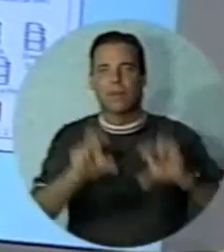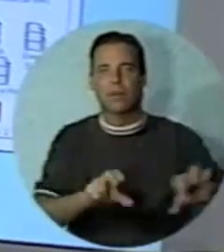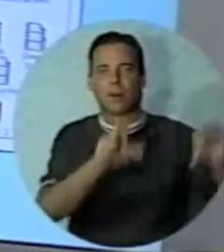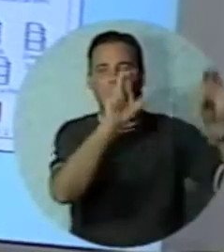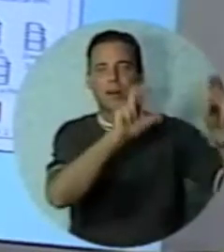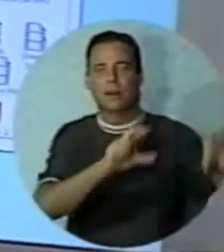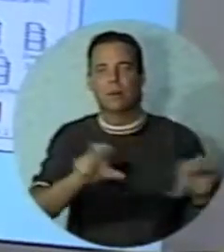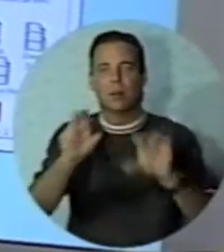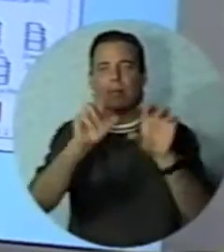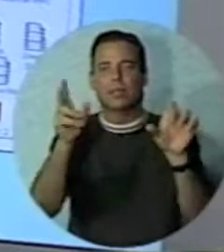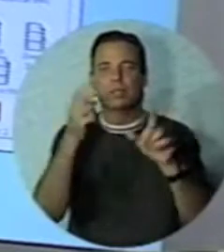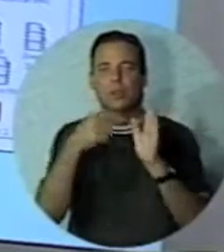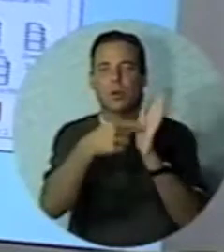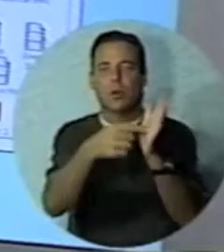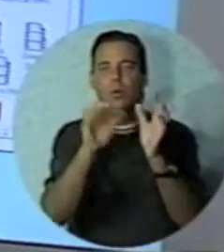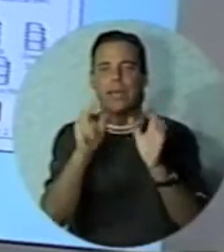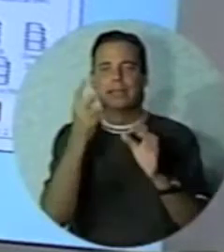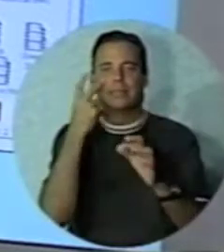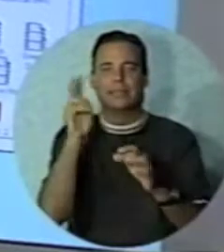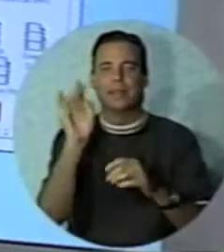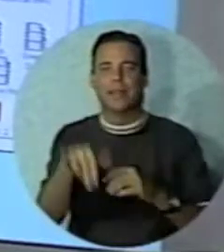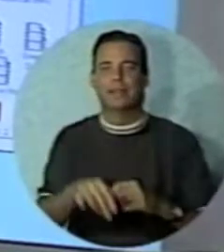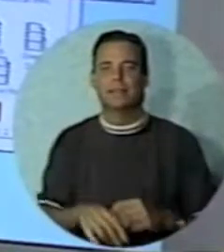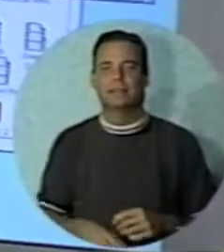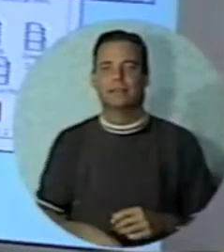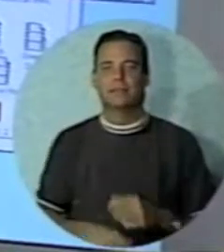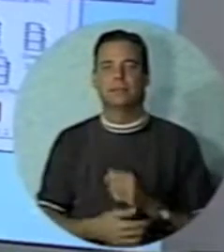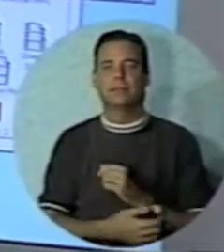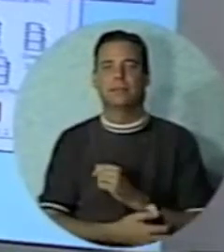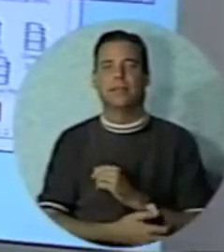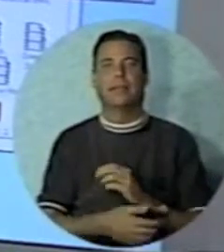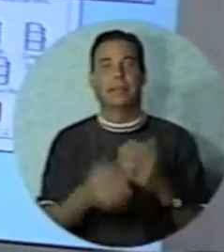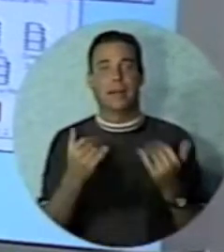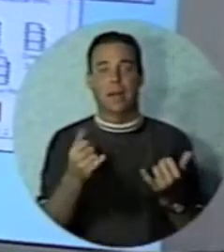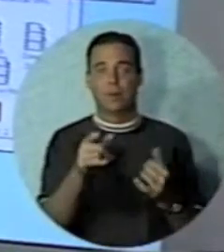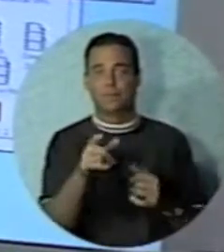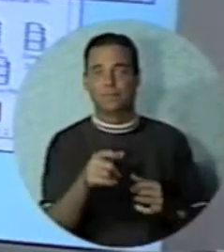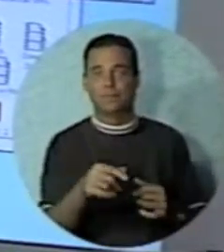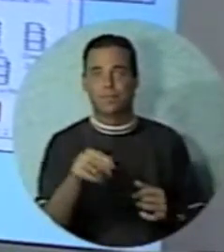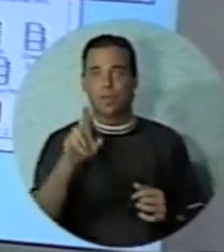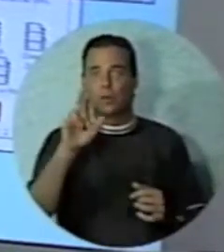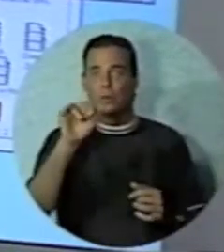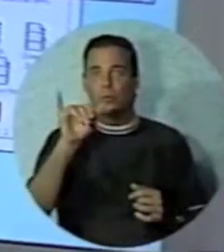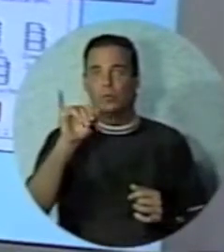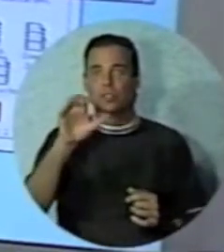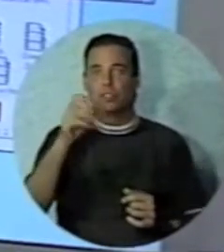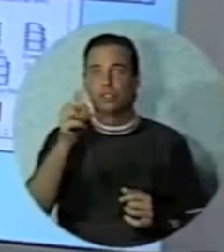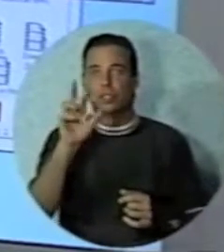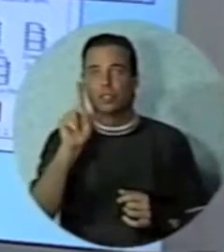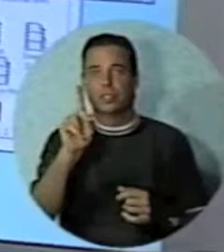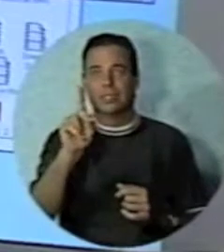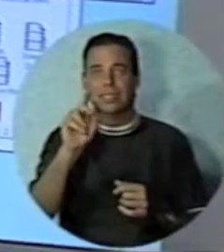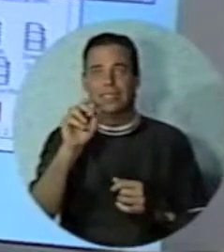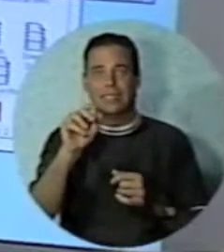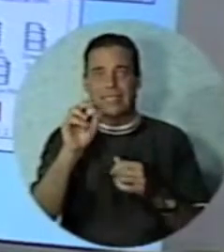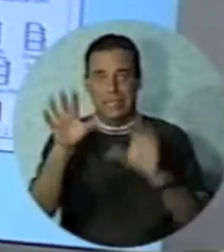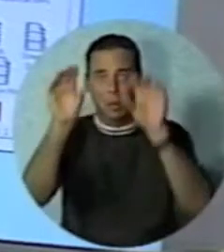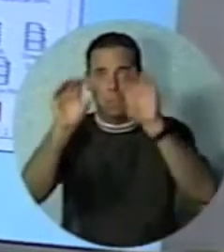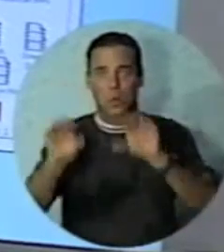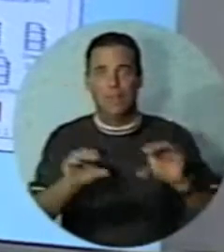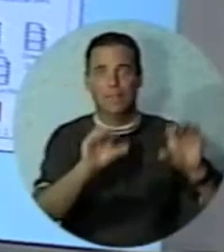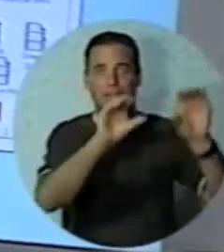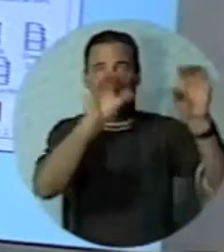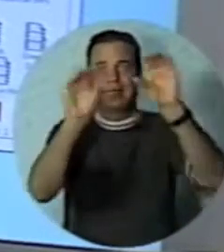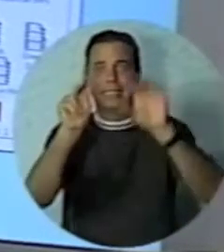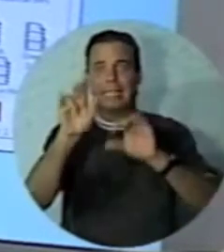Would you move it around for us so that we can begin to see this? Now, folks, Richard is moving a keyboard on his screen.